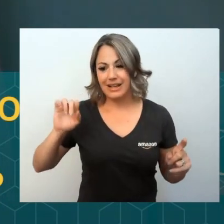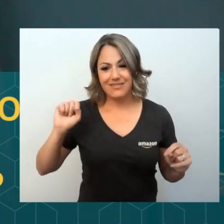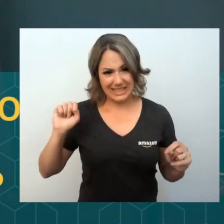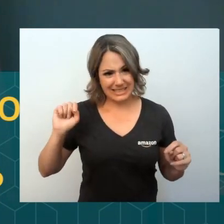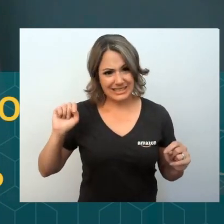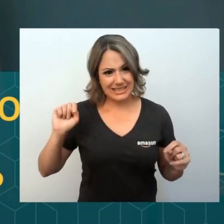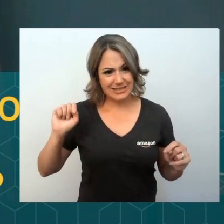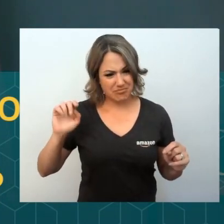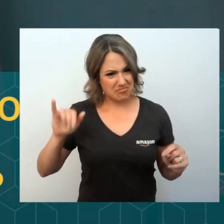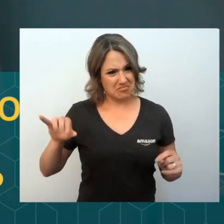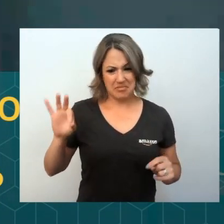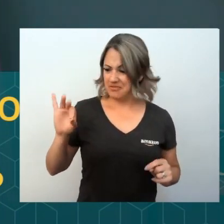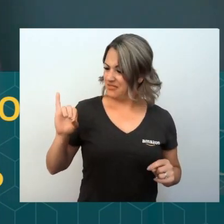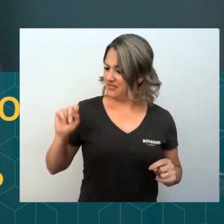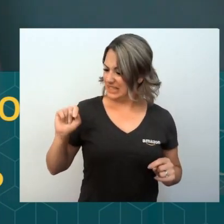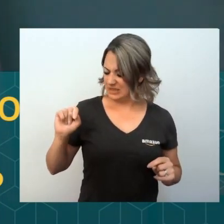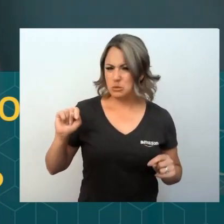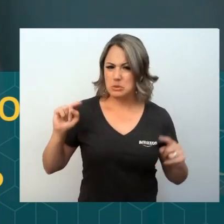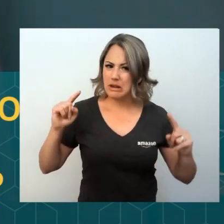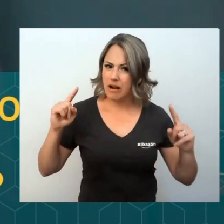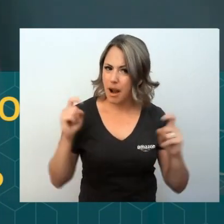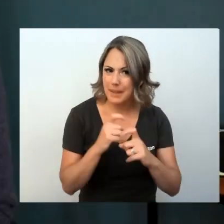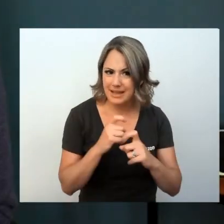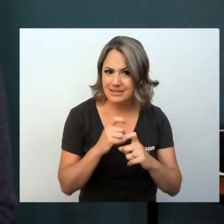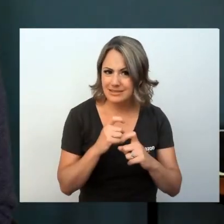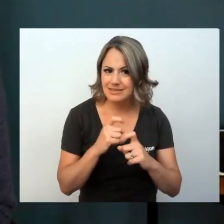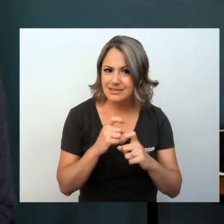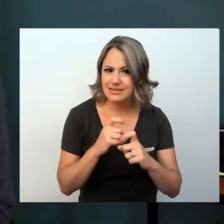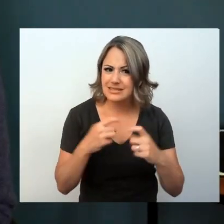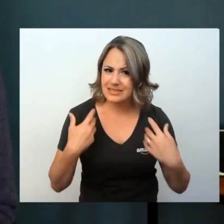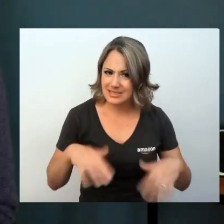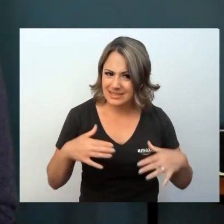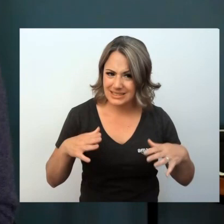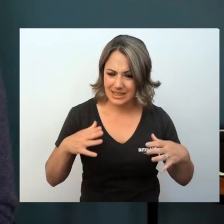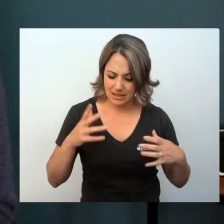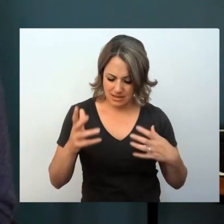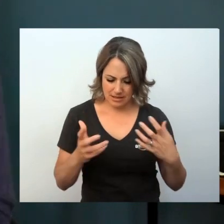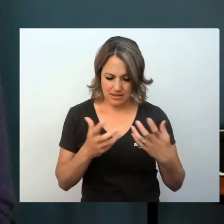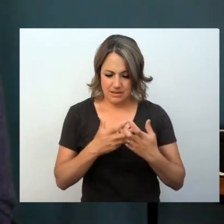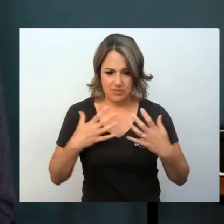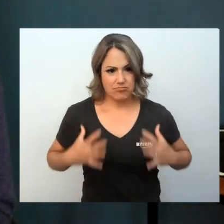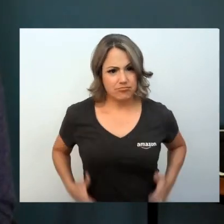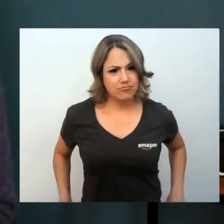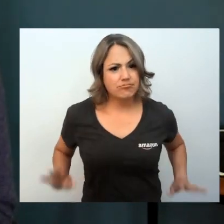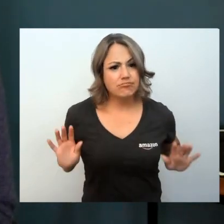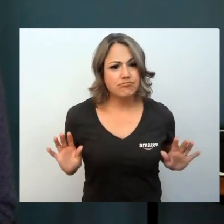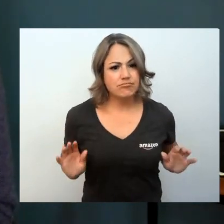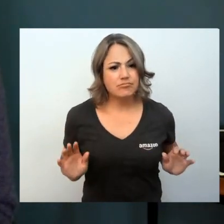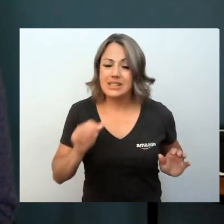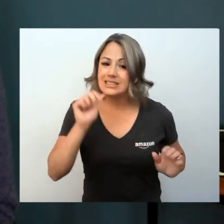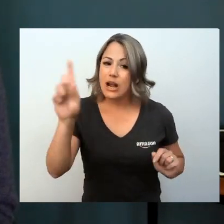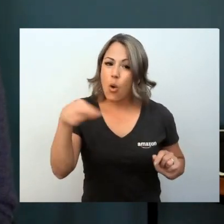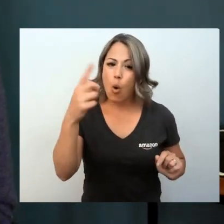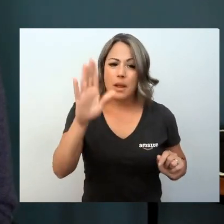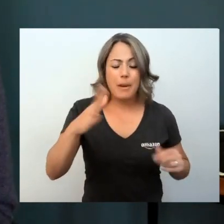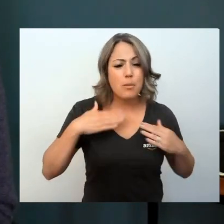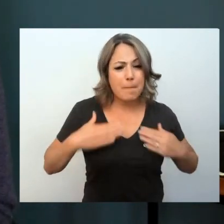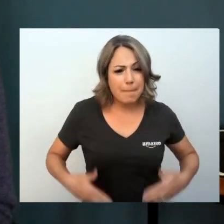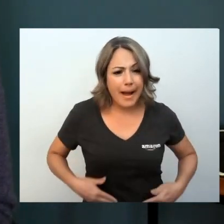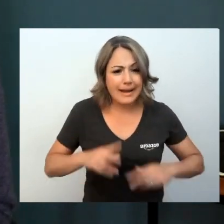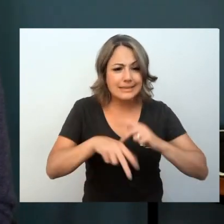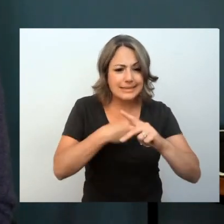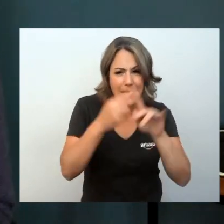fit, I've realized this is a really complex topic. Getting fit right is complex. It's not only about body proportions